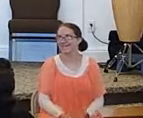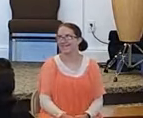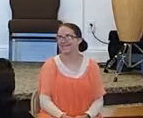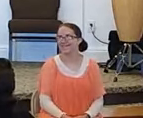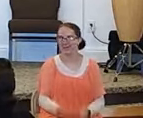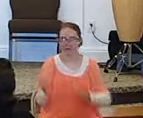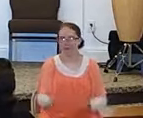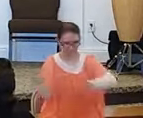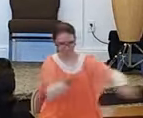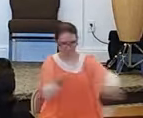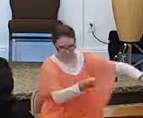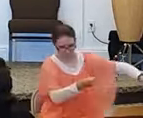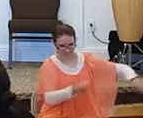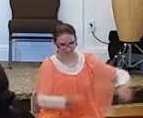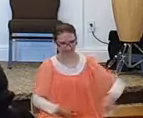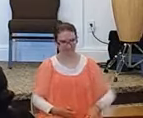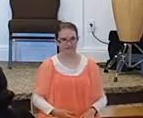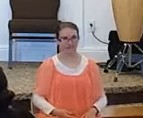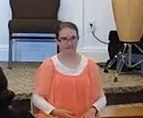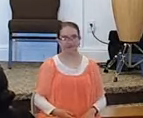Go. And